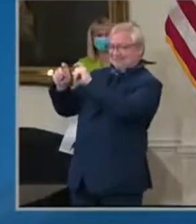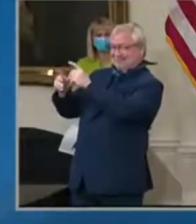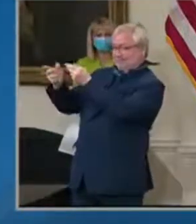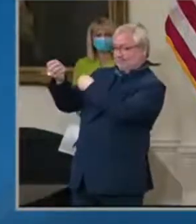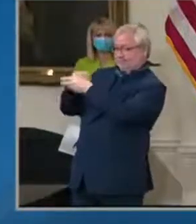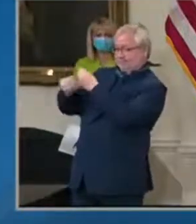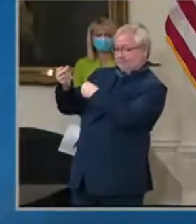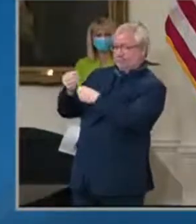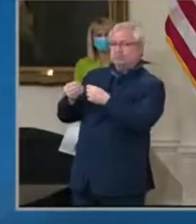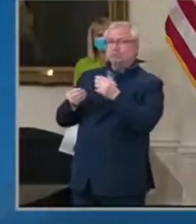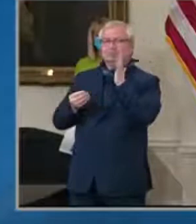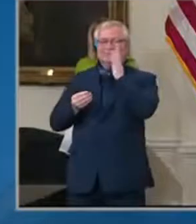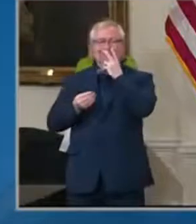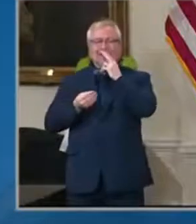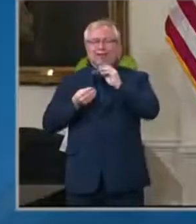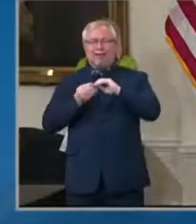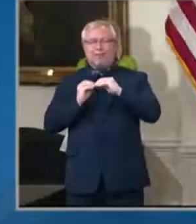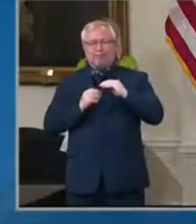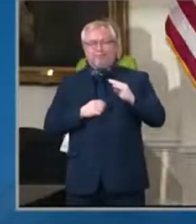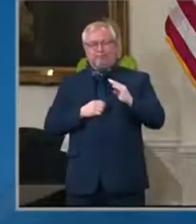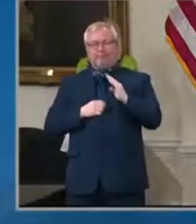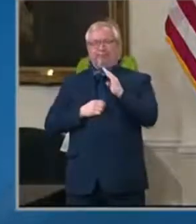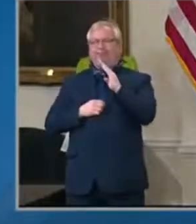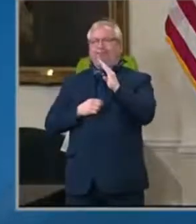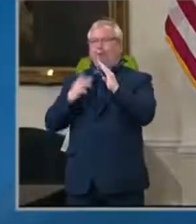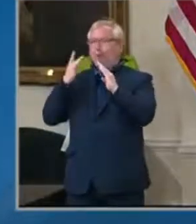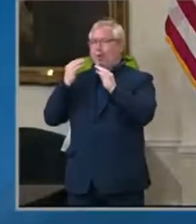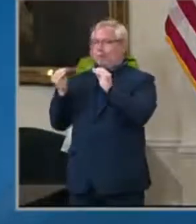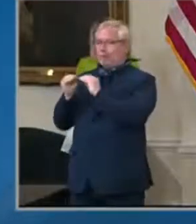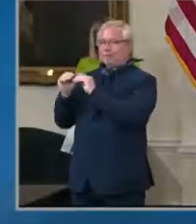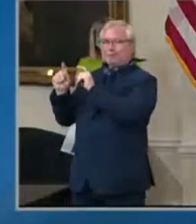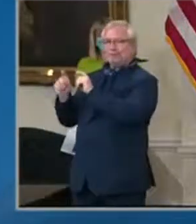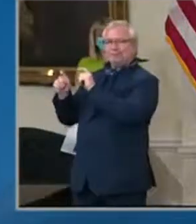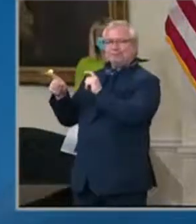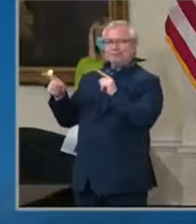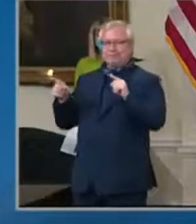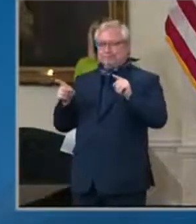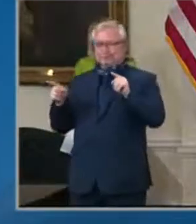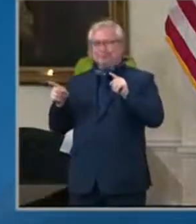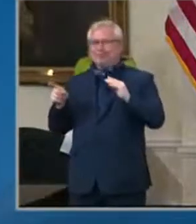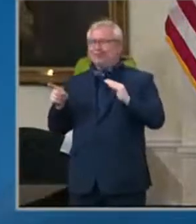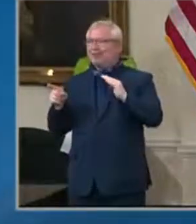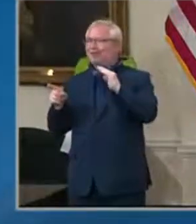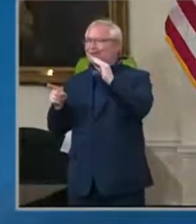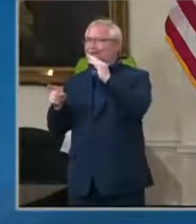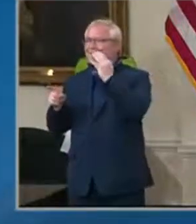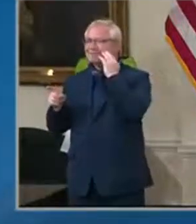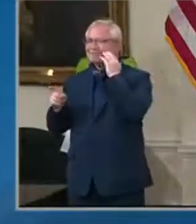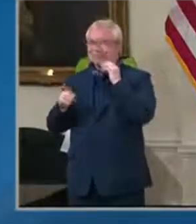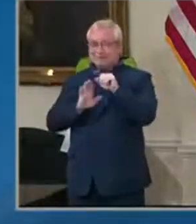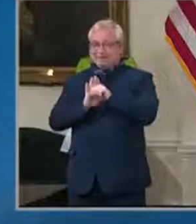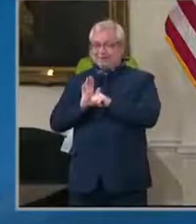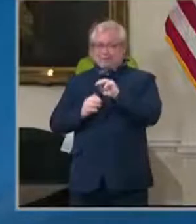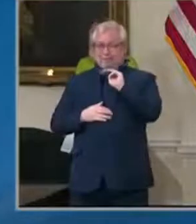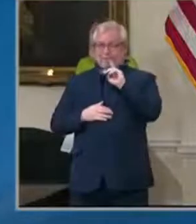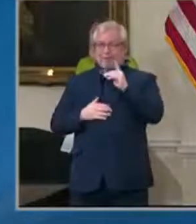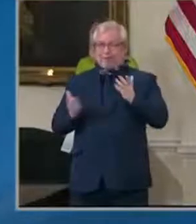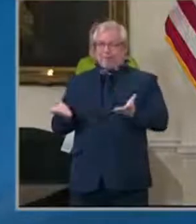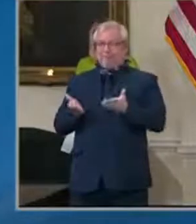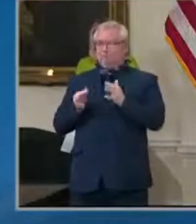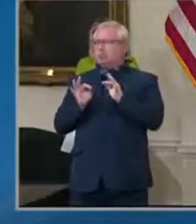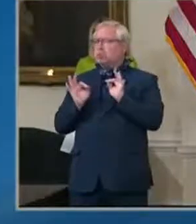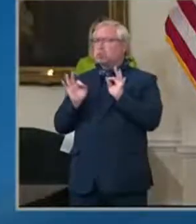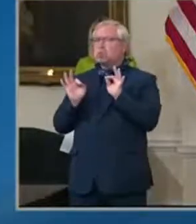cases increasing. So for the purposes of our planning, the key numbers that we are most focused